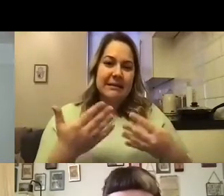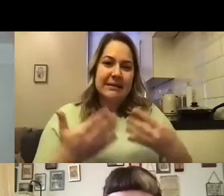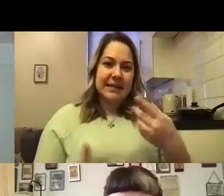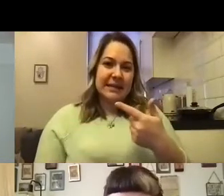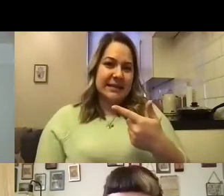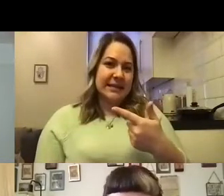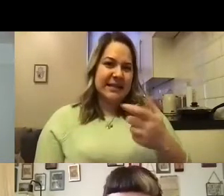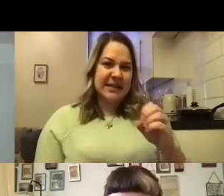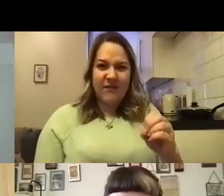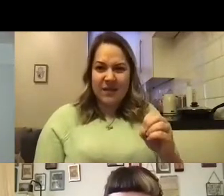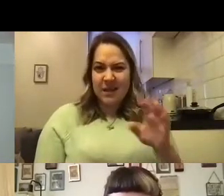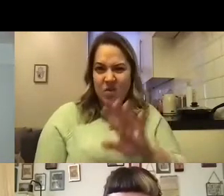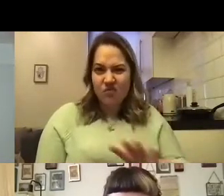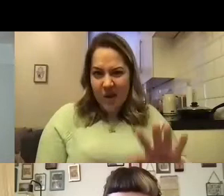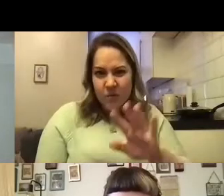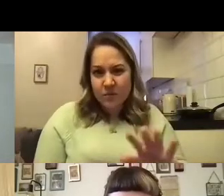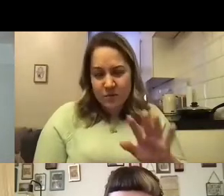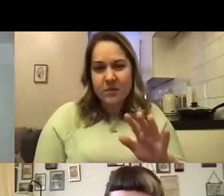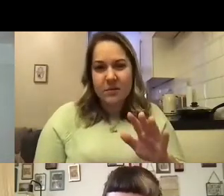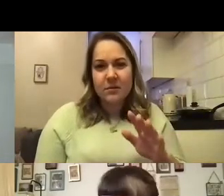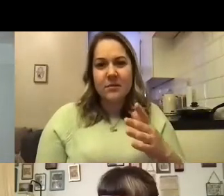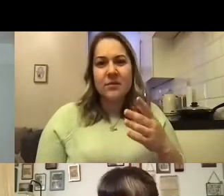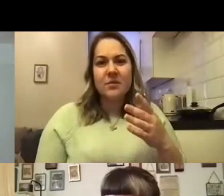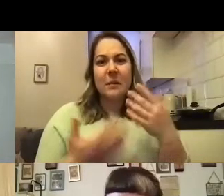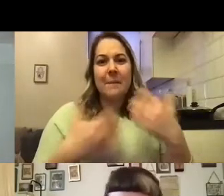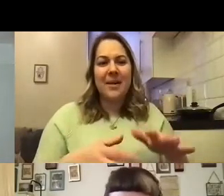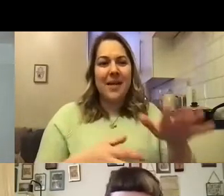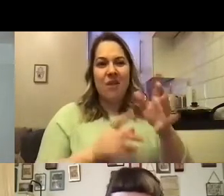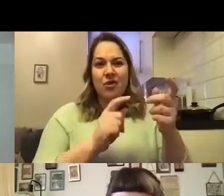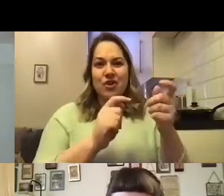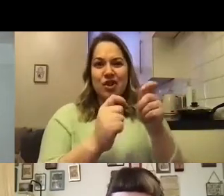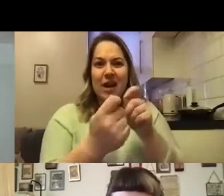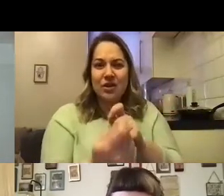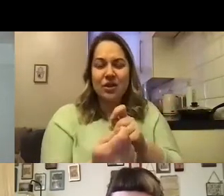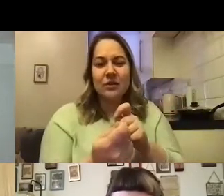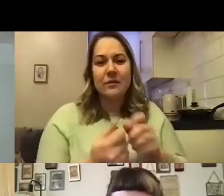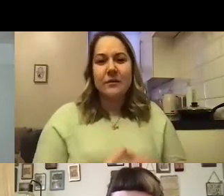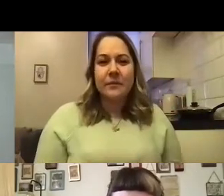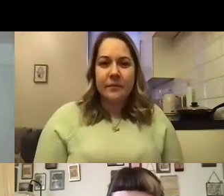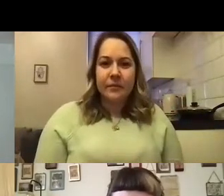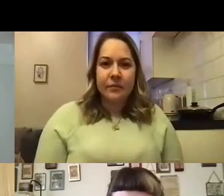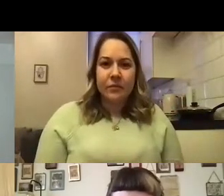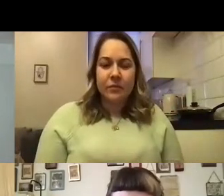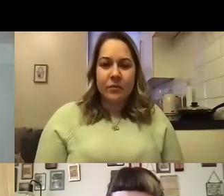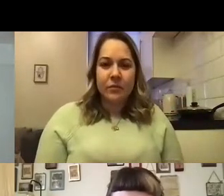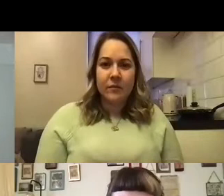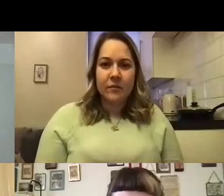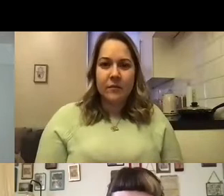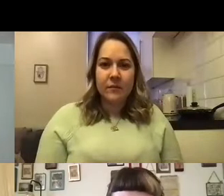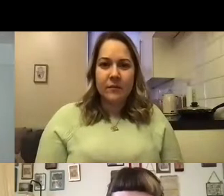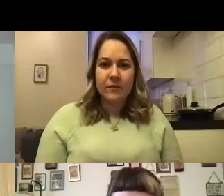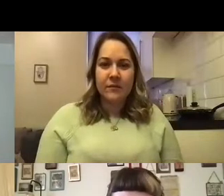1970 or so, when the area started getting gentrified. So, you know, we're kind of, sometimes the